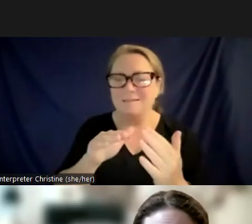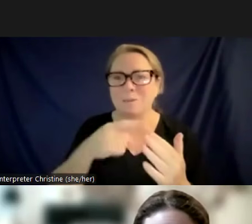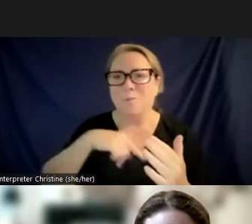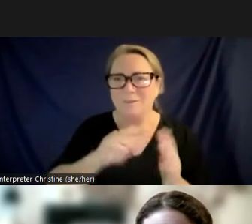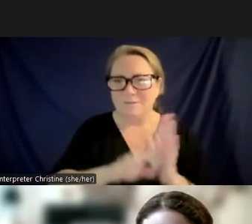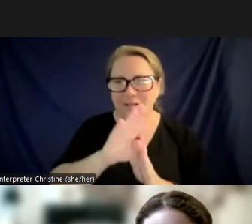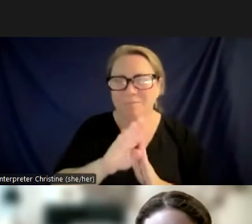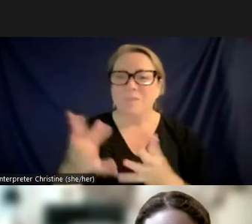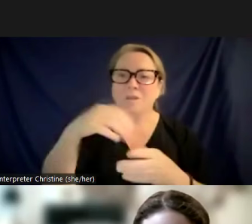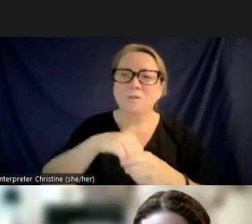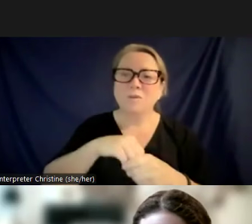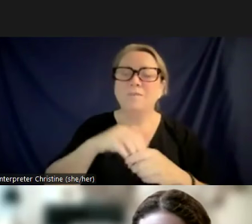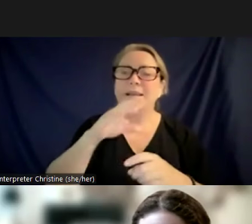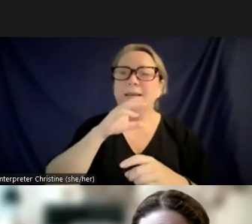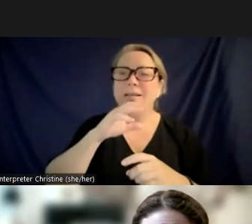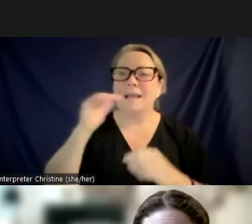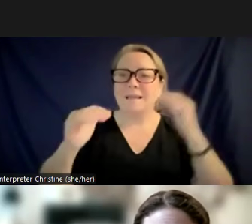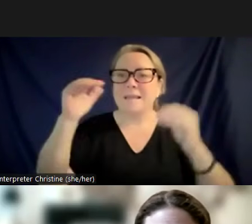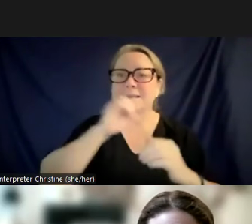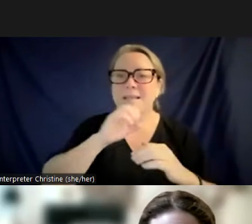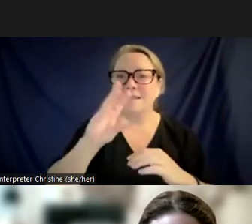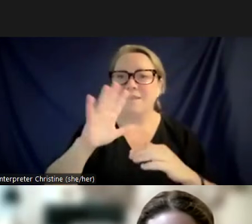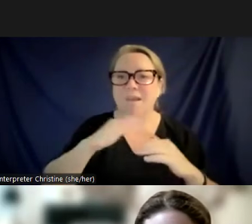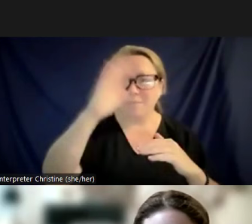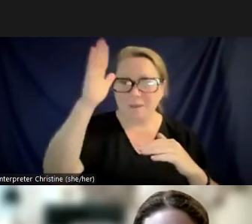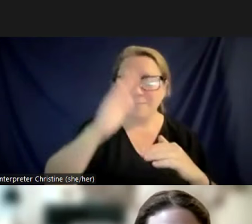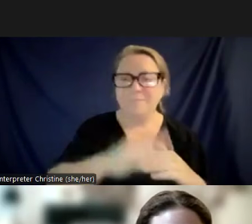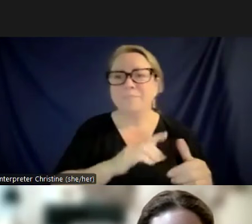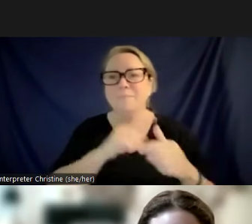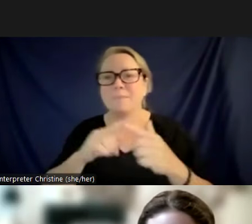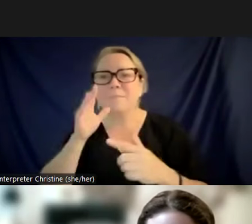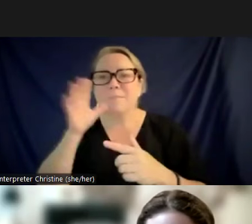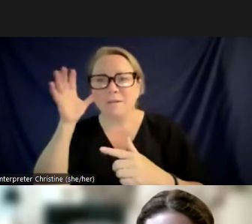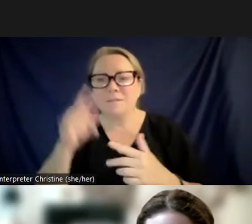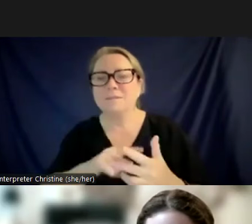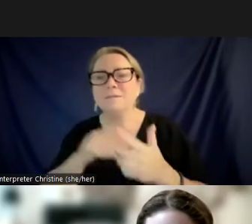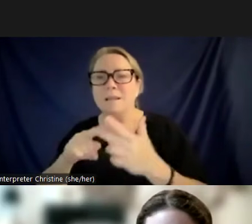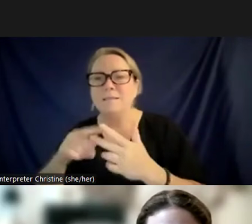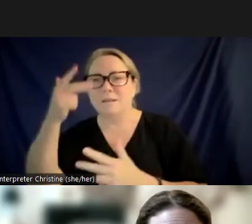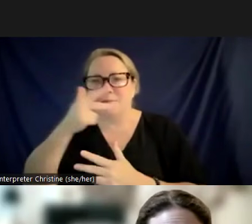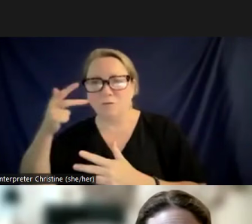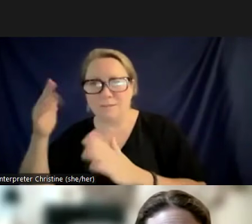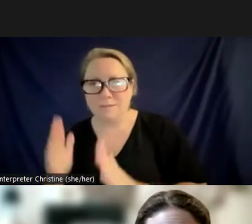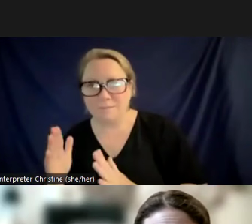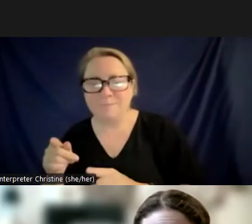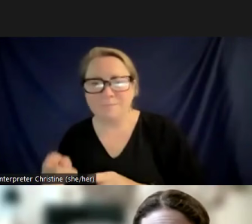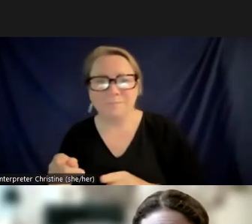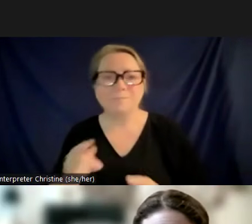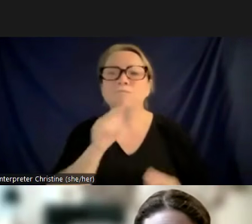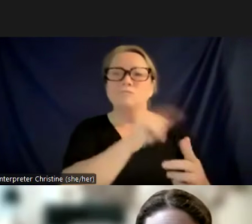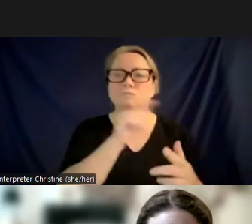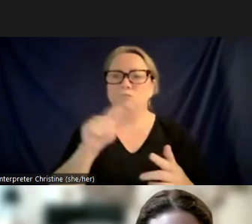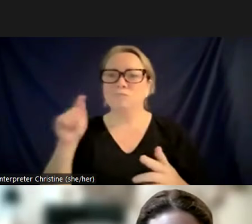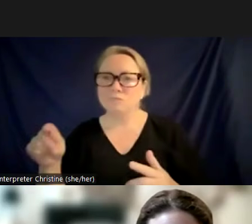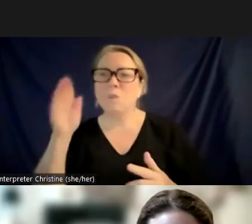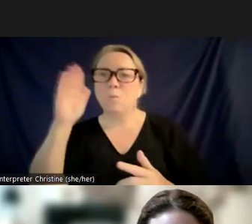for adults 65 years and older, on parents, and on people who are immigrants. And these spotlights will be